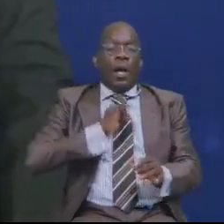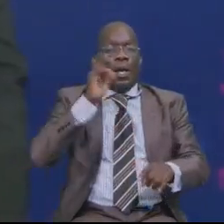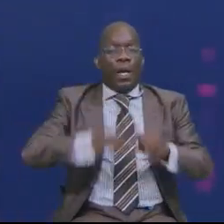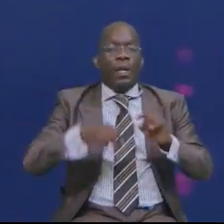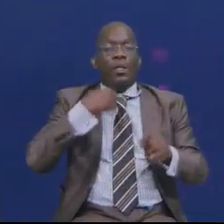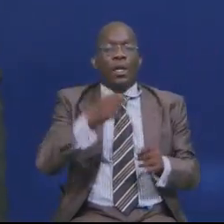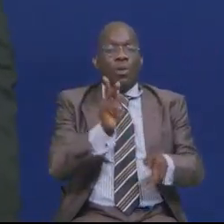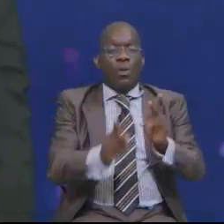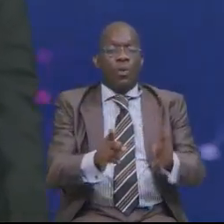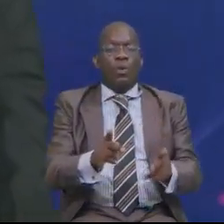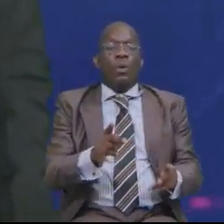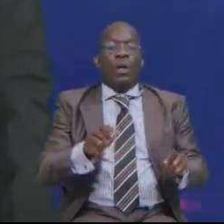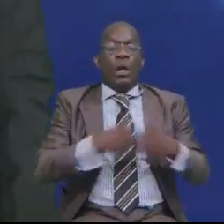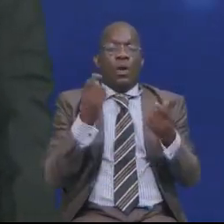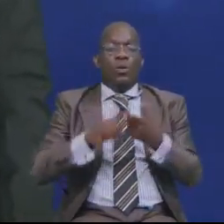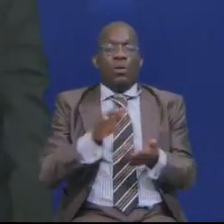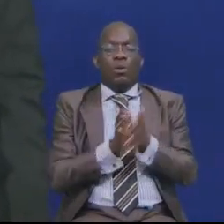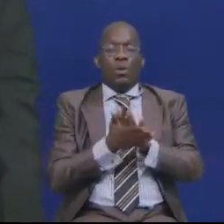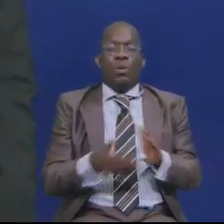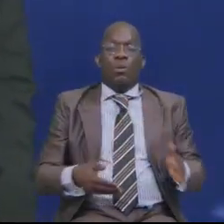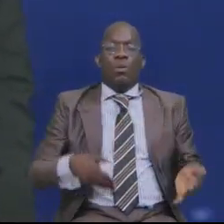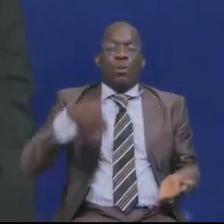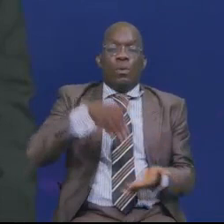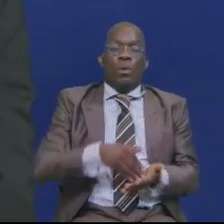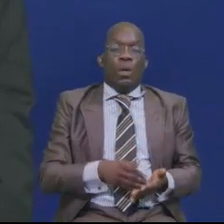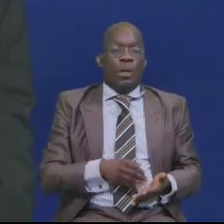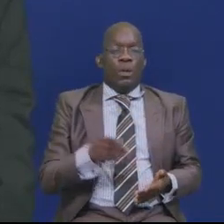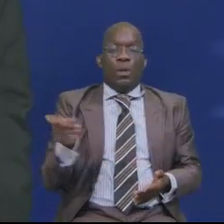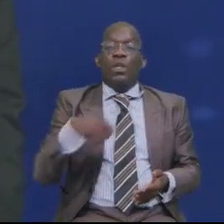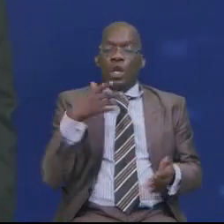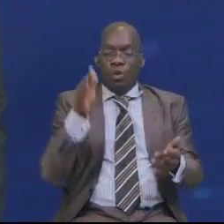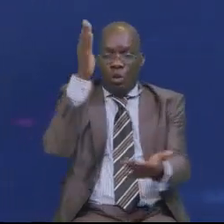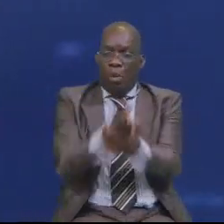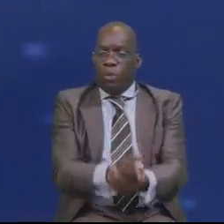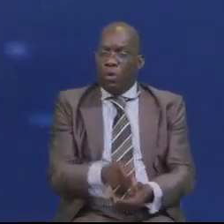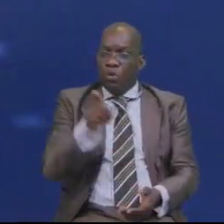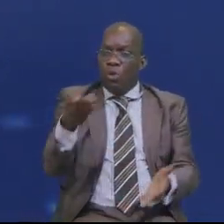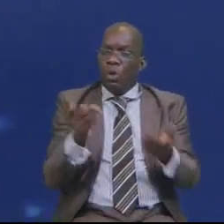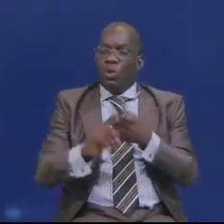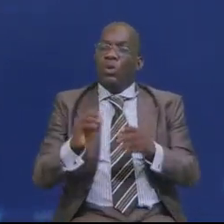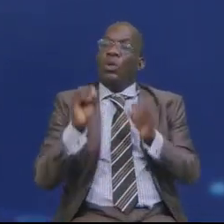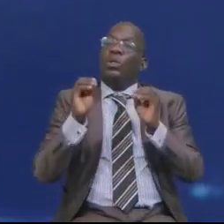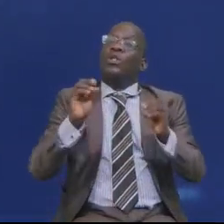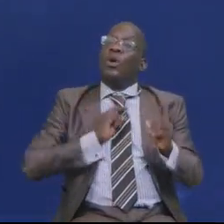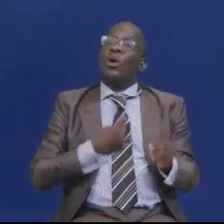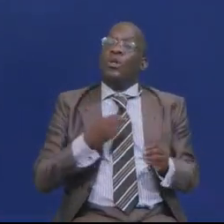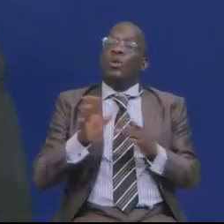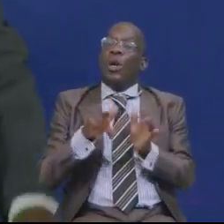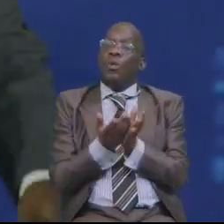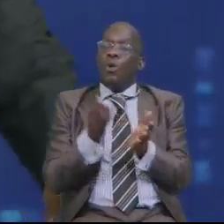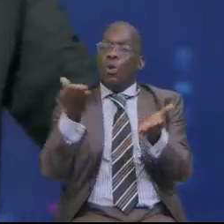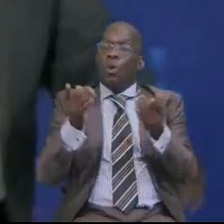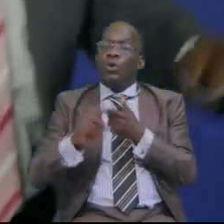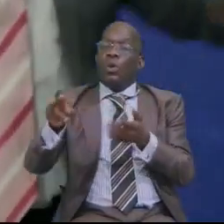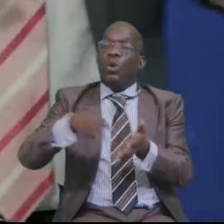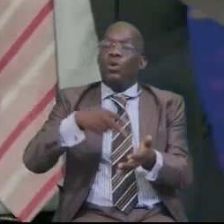said, shut up. You want to tell us Bible? You want to read Bible to us?